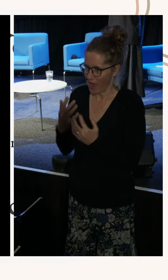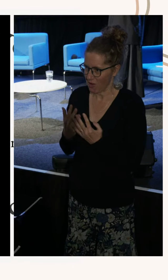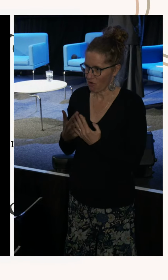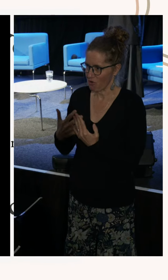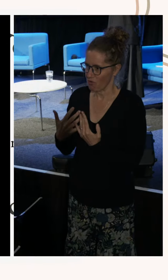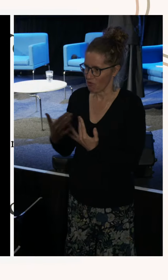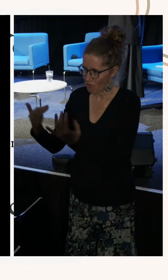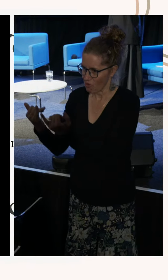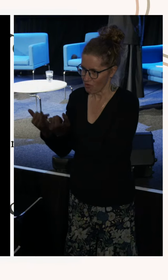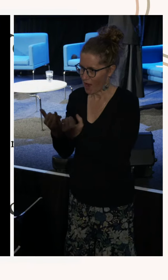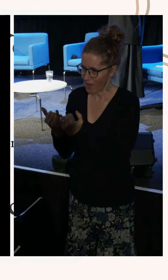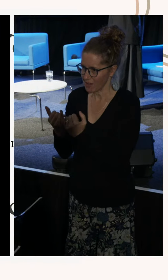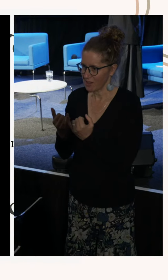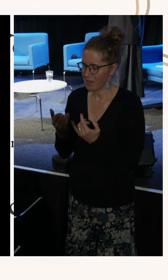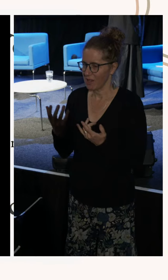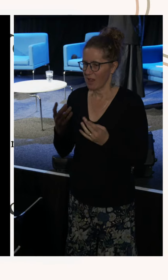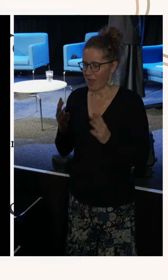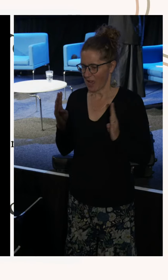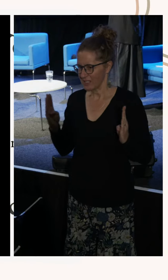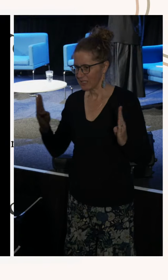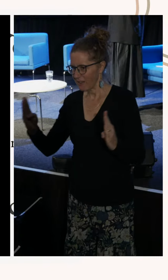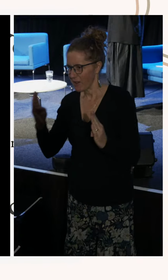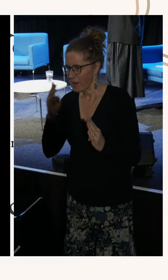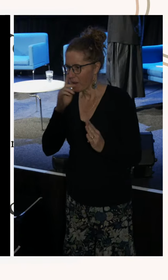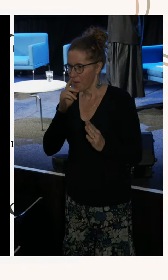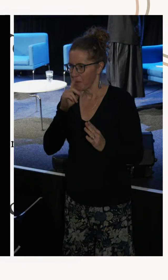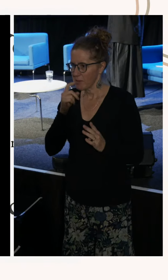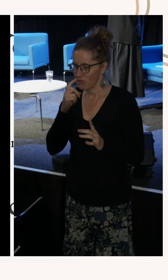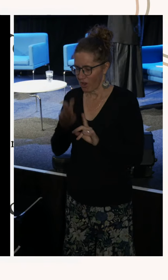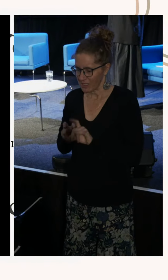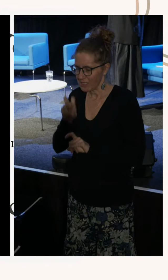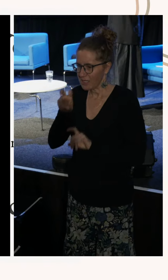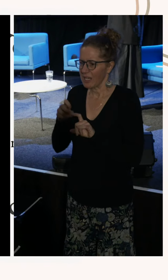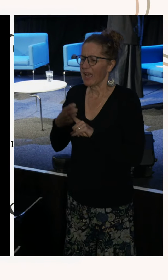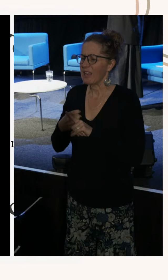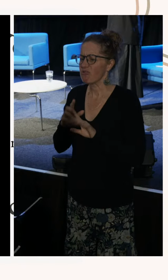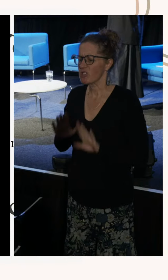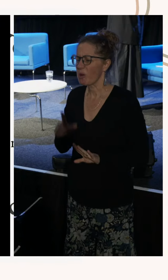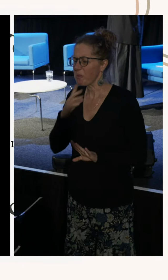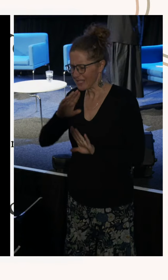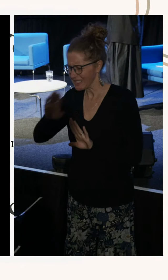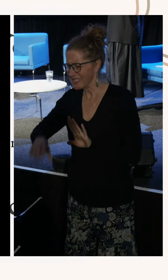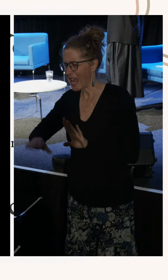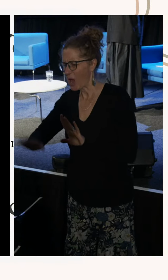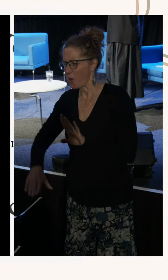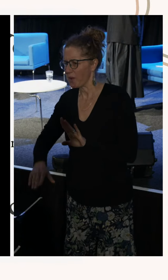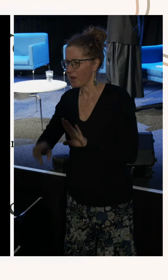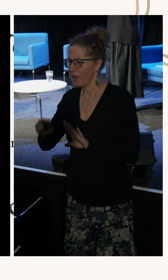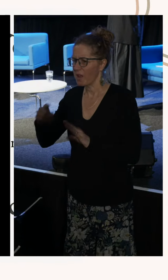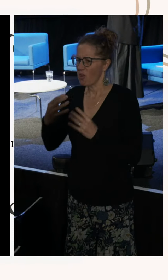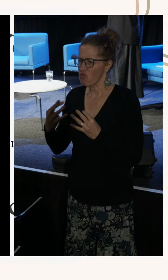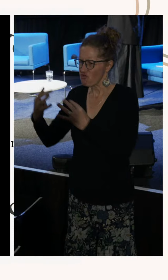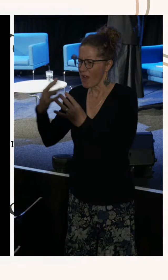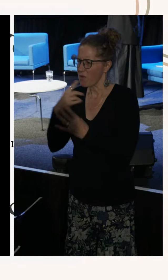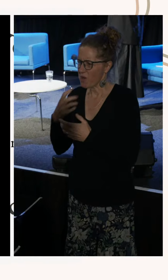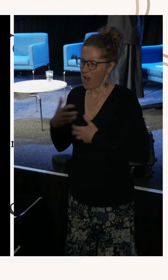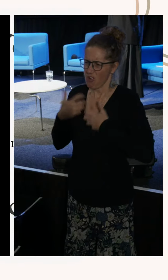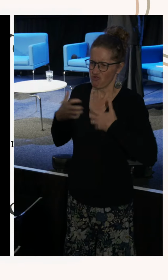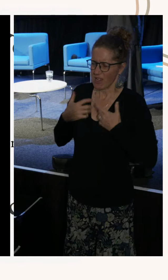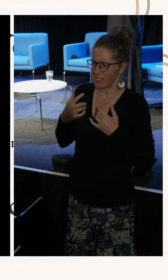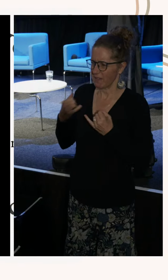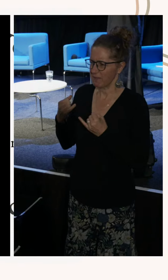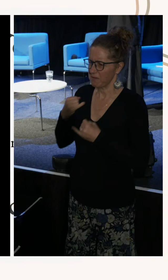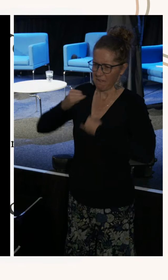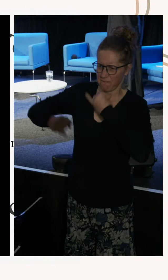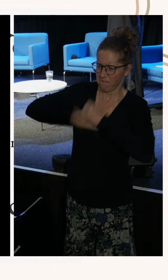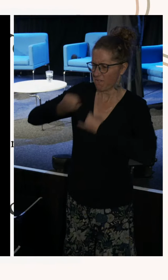one point, someone had scaled scaffolding and Kendrick stopped to beckon the person down. The crowd were aggressive and a fight broke out.